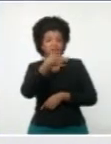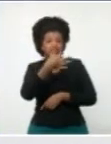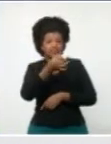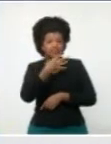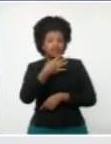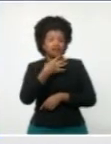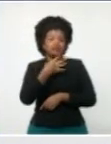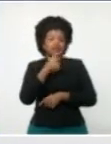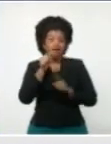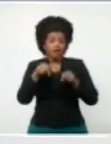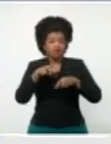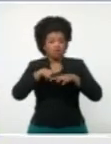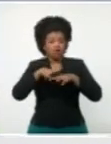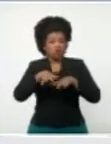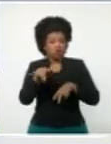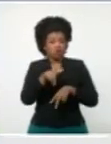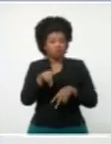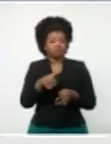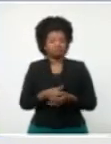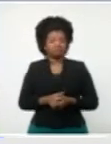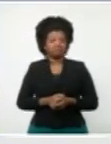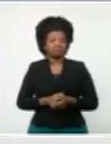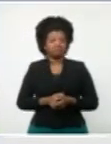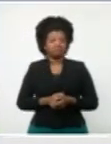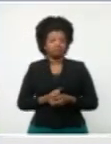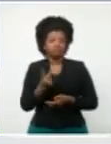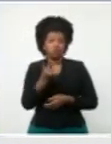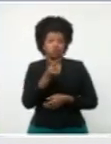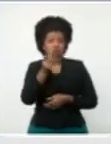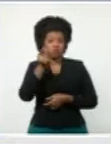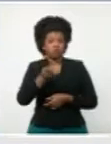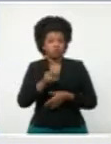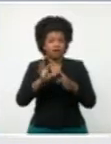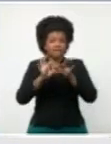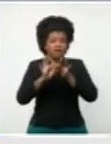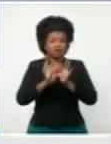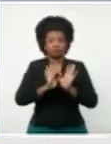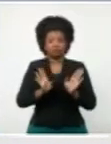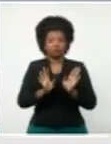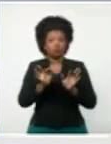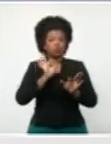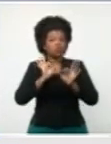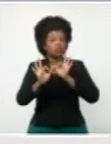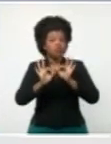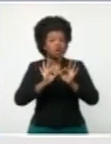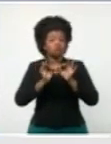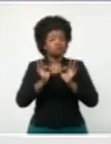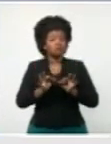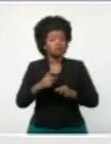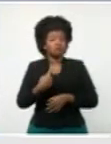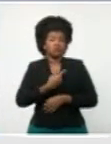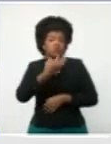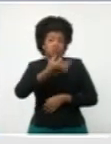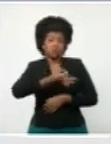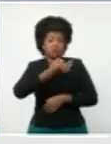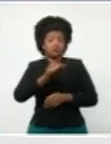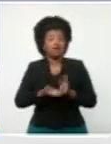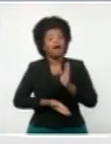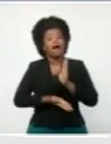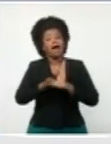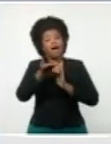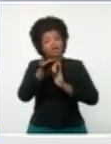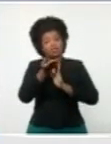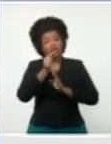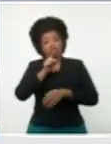days, yesterday there were more discharges than confirmed cases.